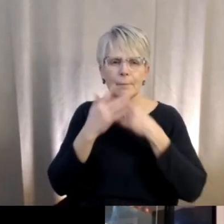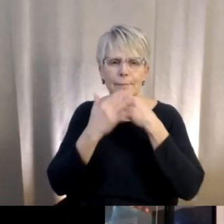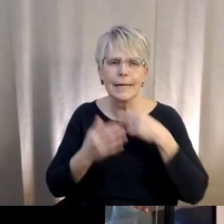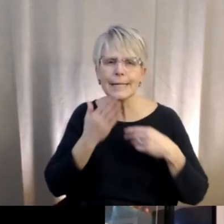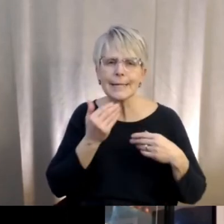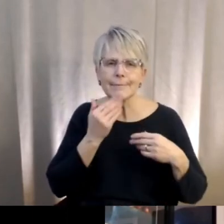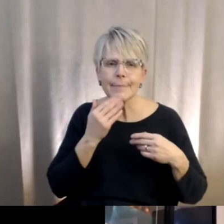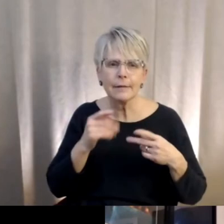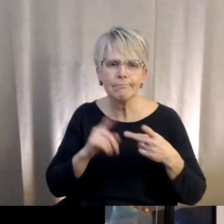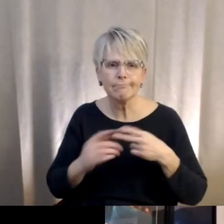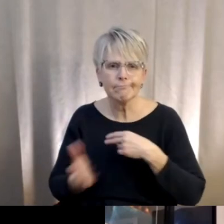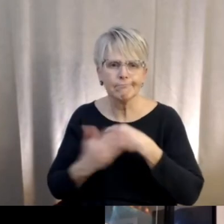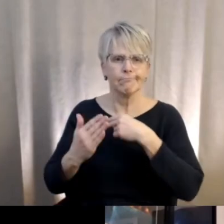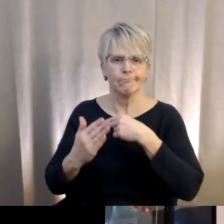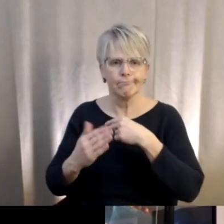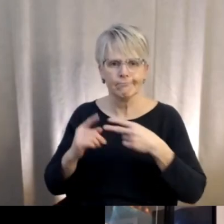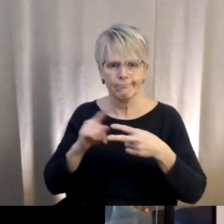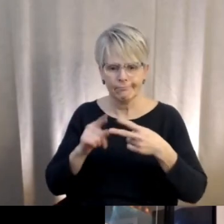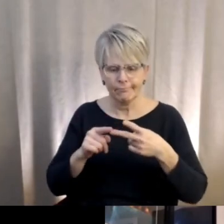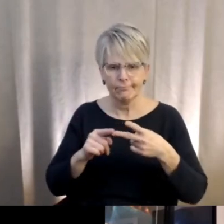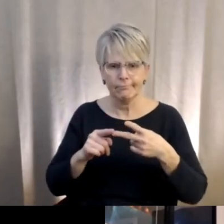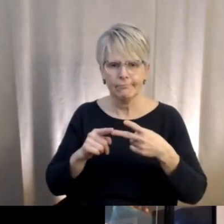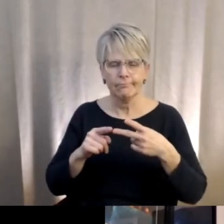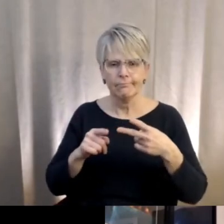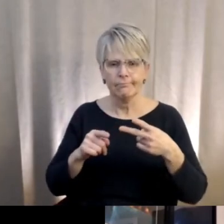some of those tasks that are,